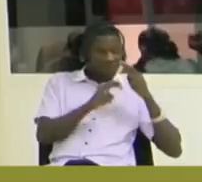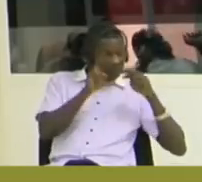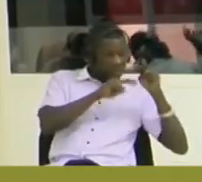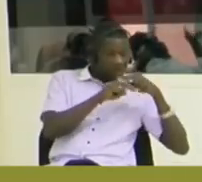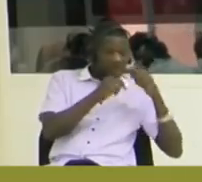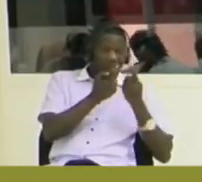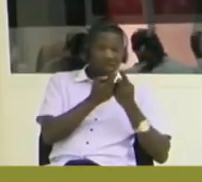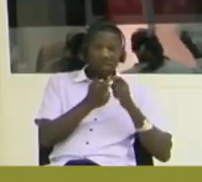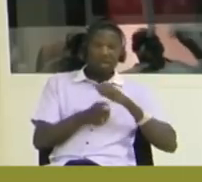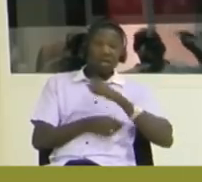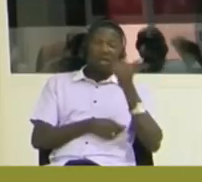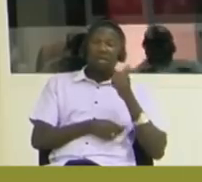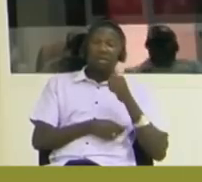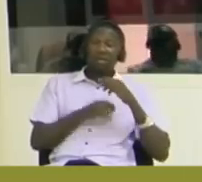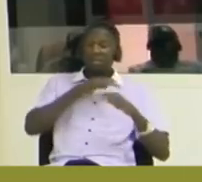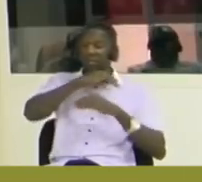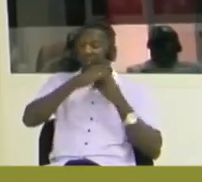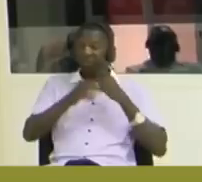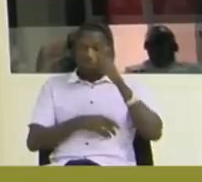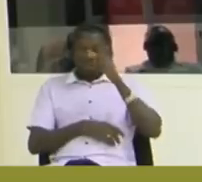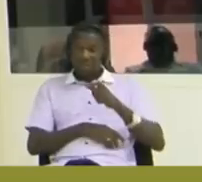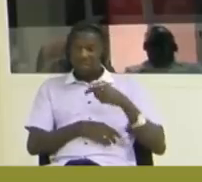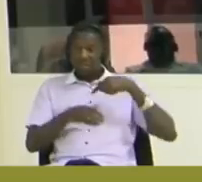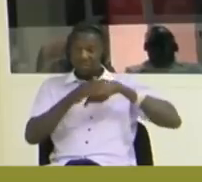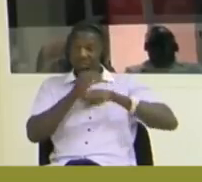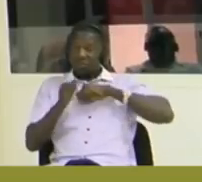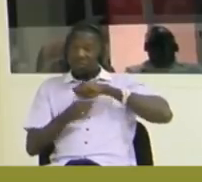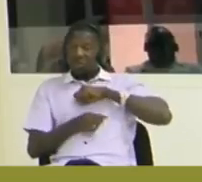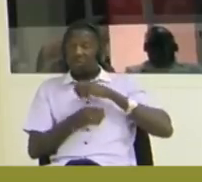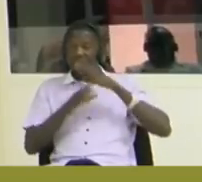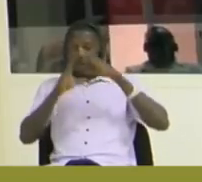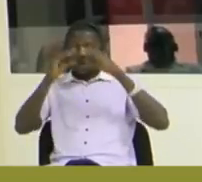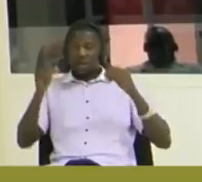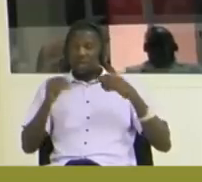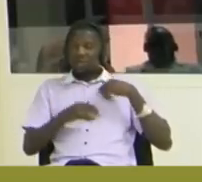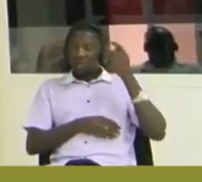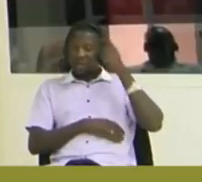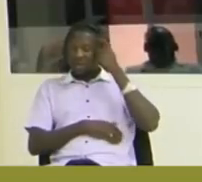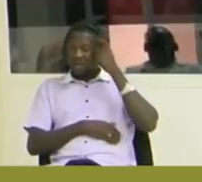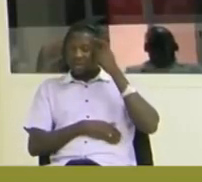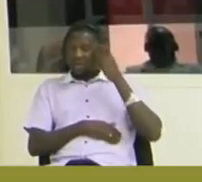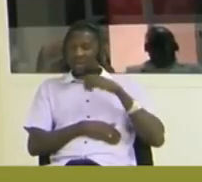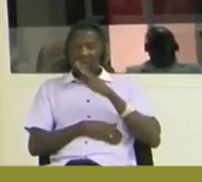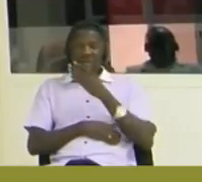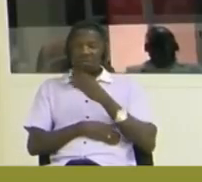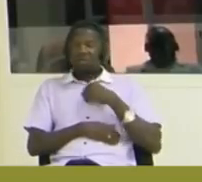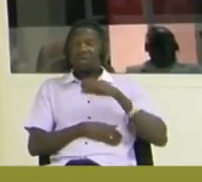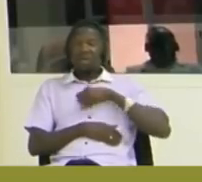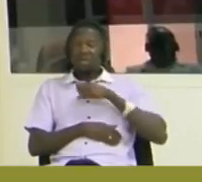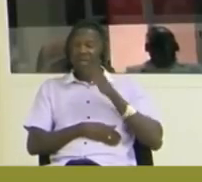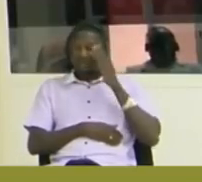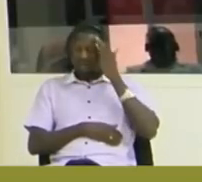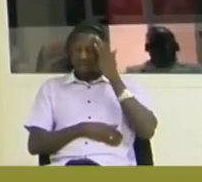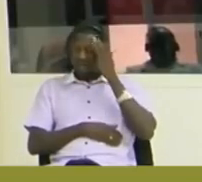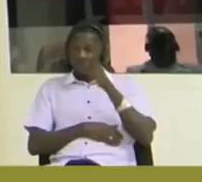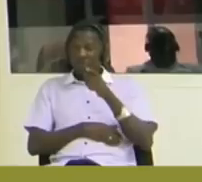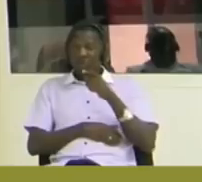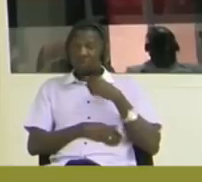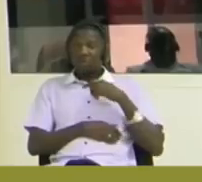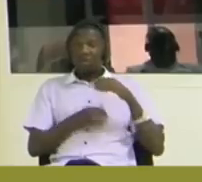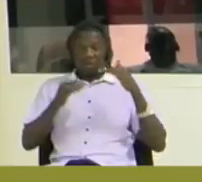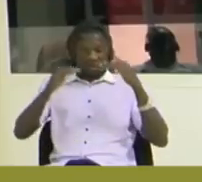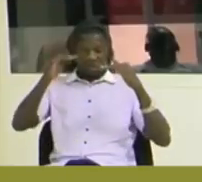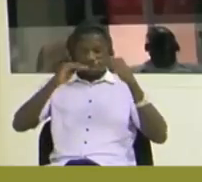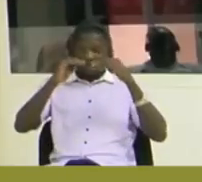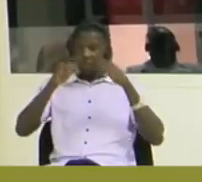of somebody in your own house, I don't think that in anyone's right frame of mind you can compare these two things. Mr. Singhateh, all